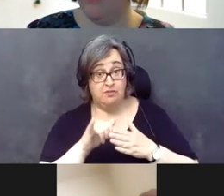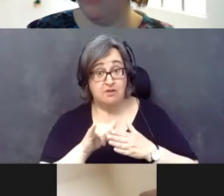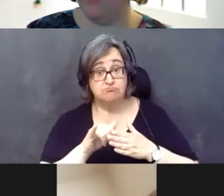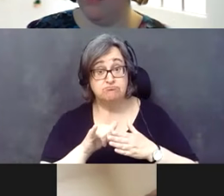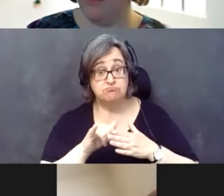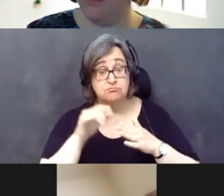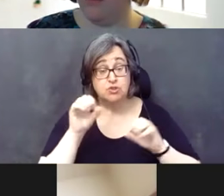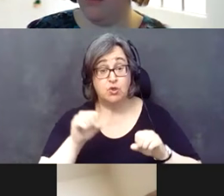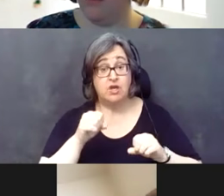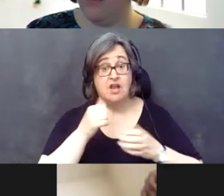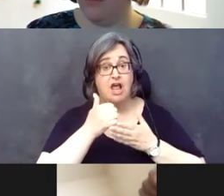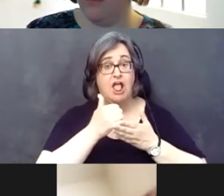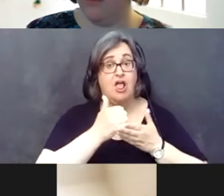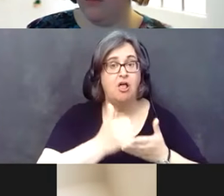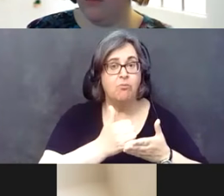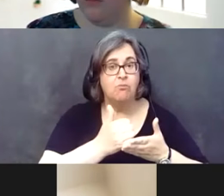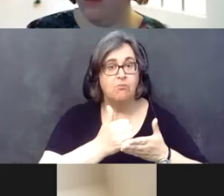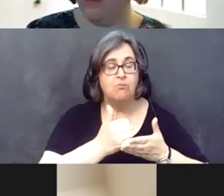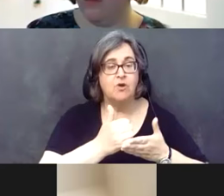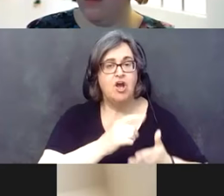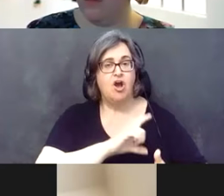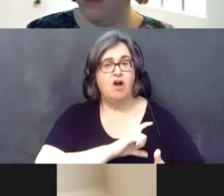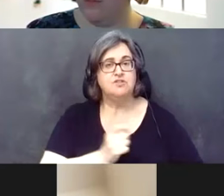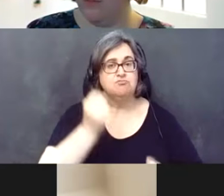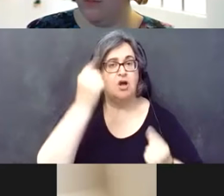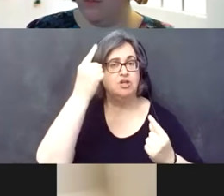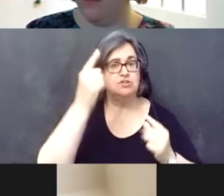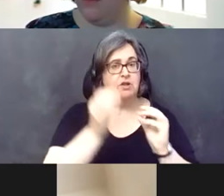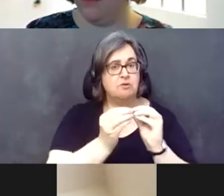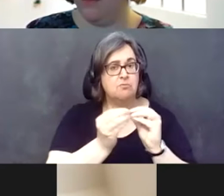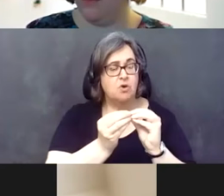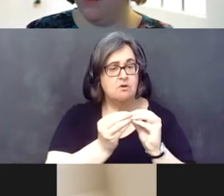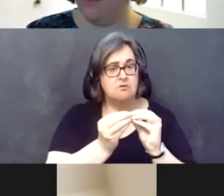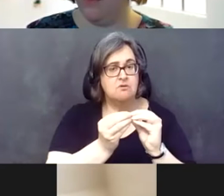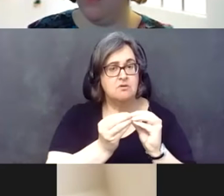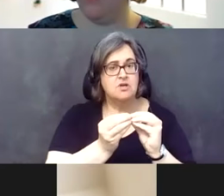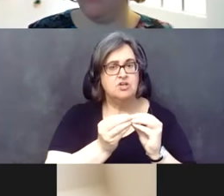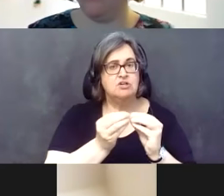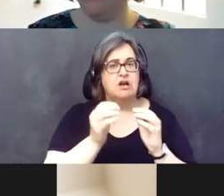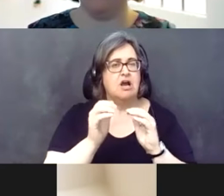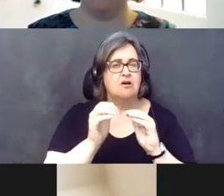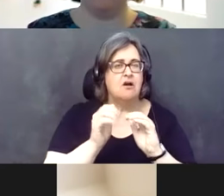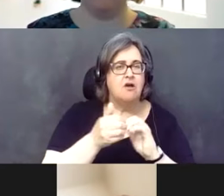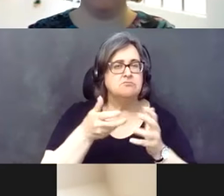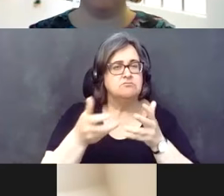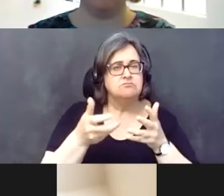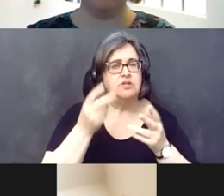help the officers understand a bit more for seeing people with a disability provide the